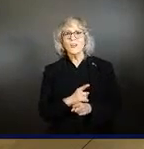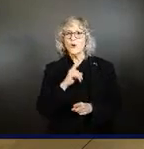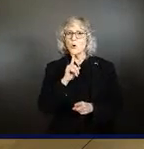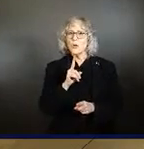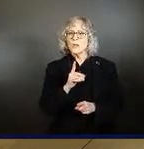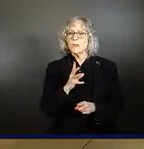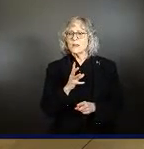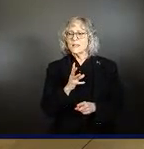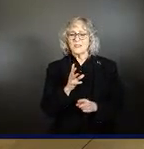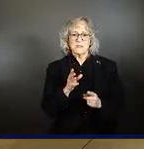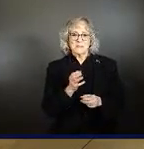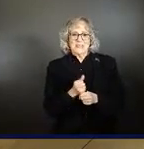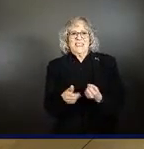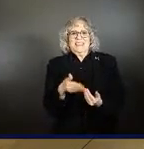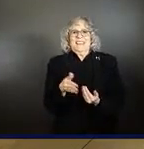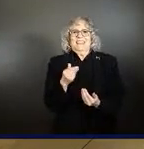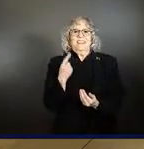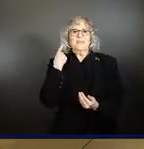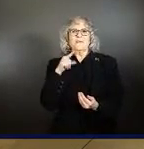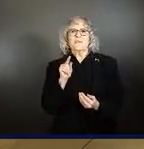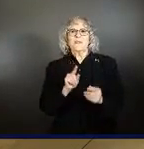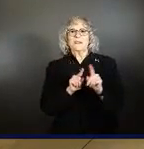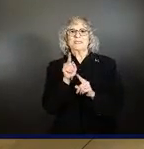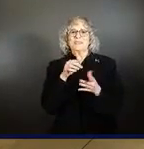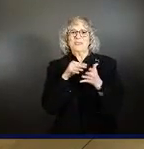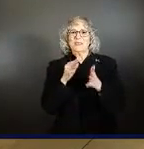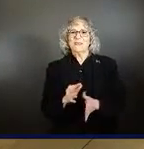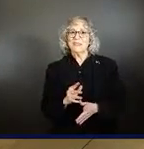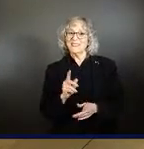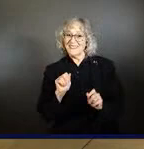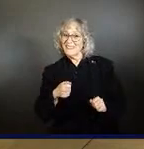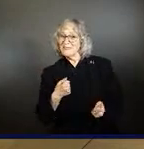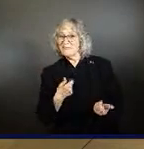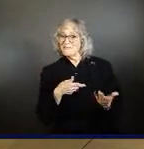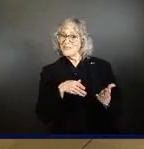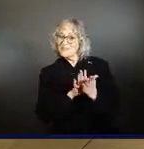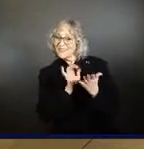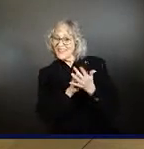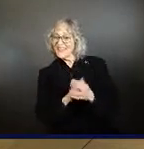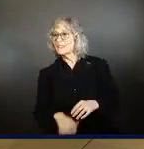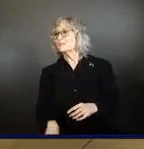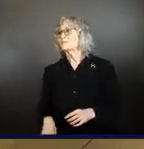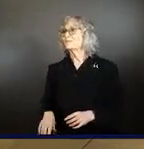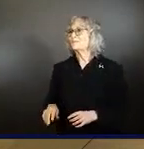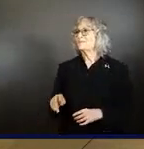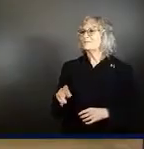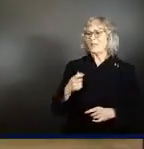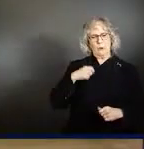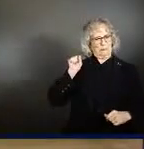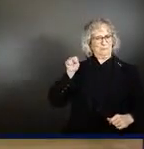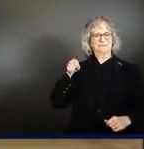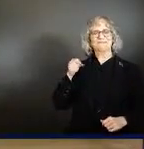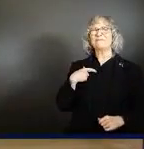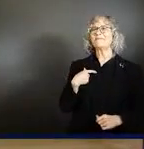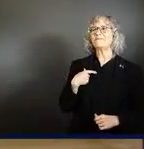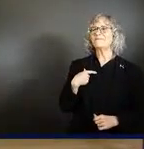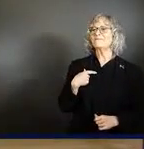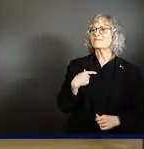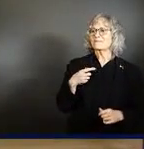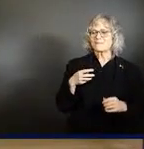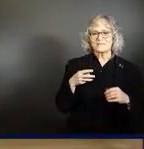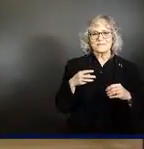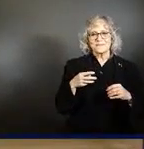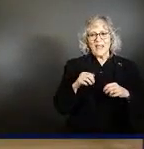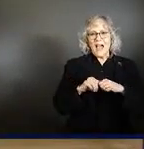making it a little easy on astronomers right now. Could any of y'all talk to that? Maybe, yeah, I can jump into that. I mean, the way in which you